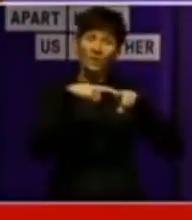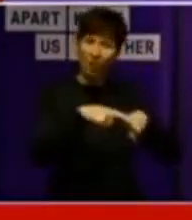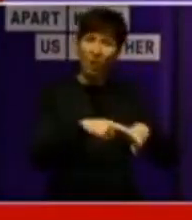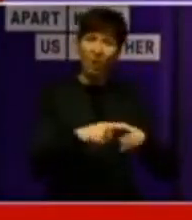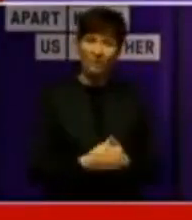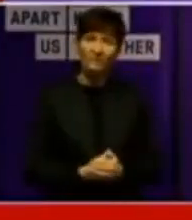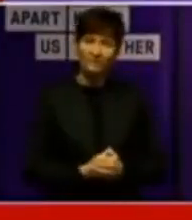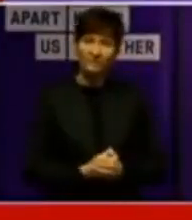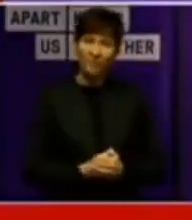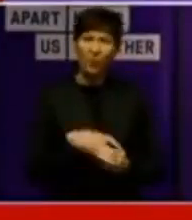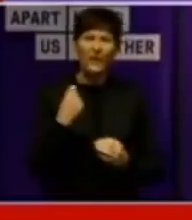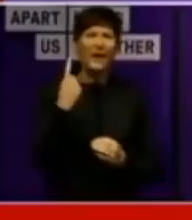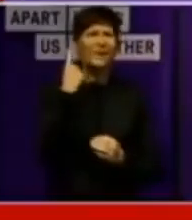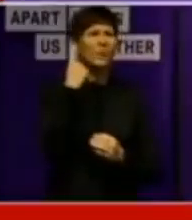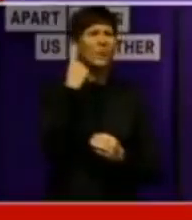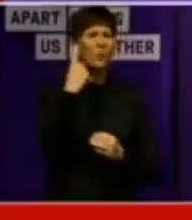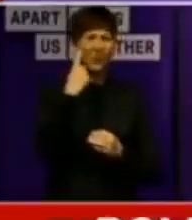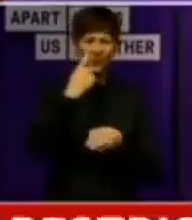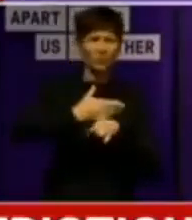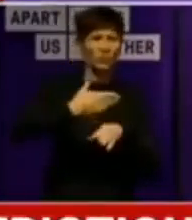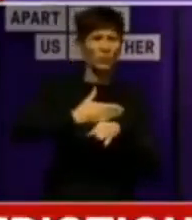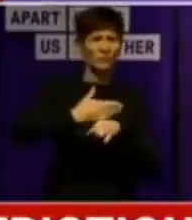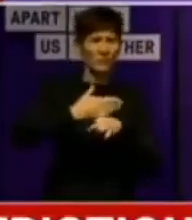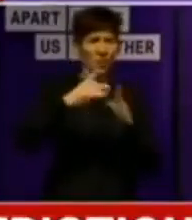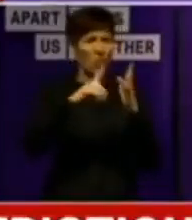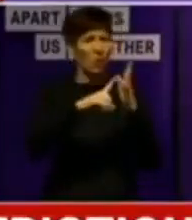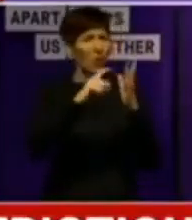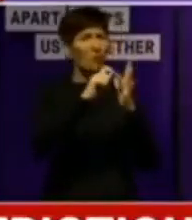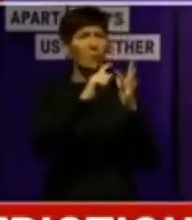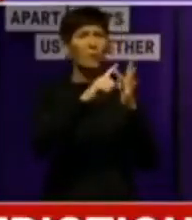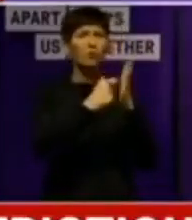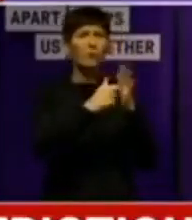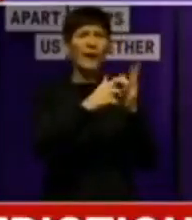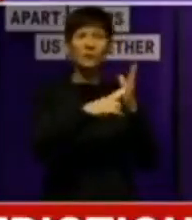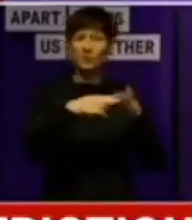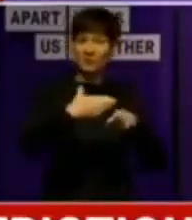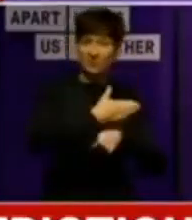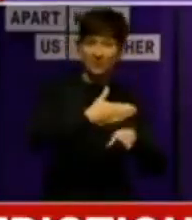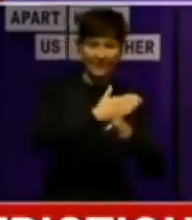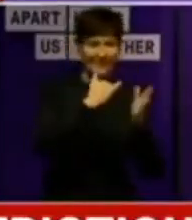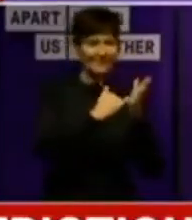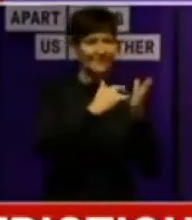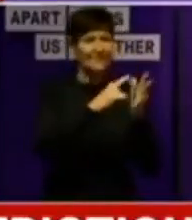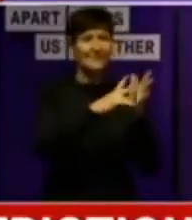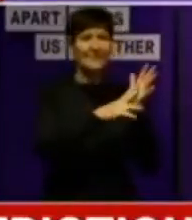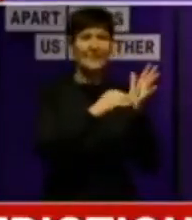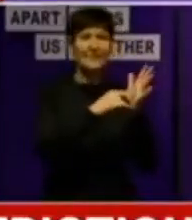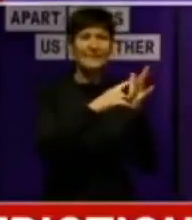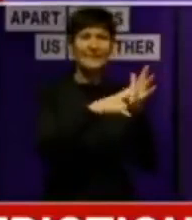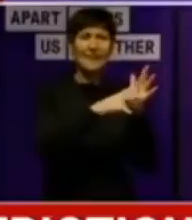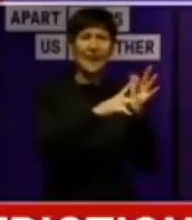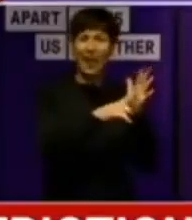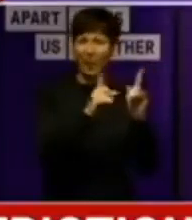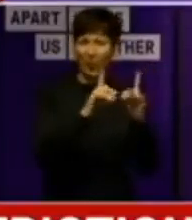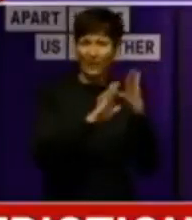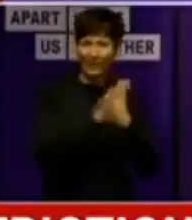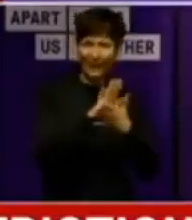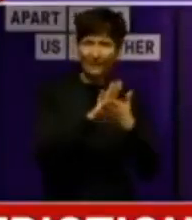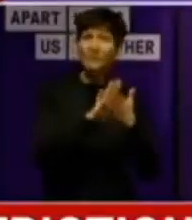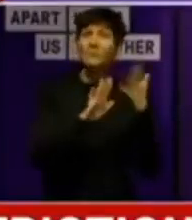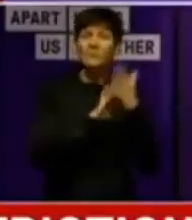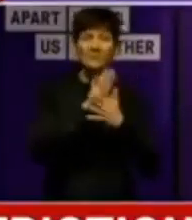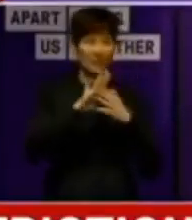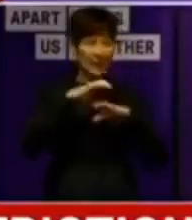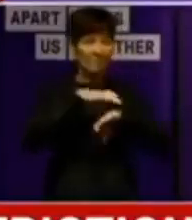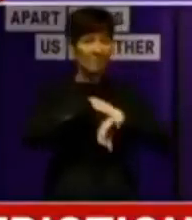day 500 police officers out and about, tasking, checking populous places, knocking on doors, a whole range of things. We